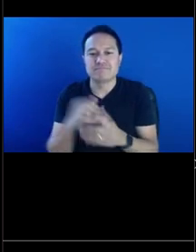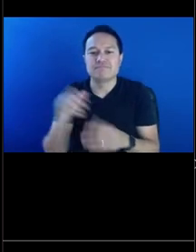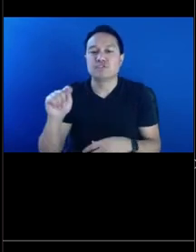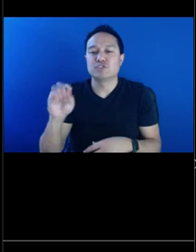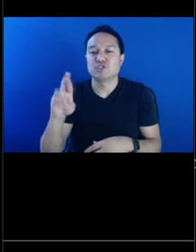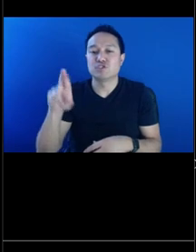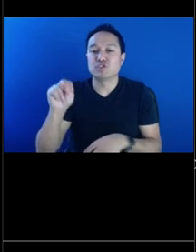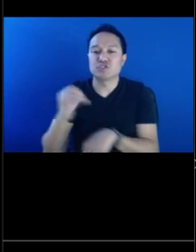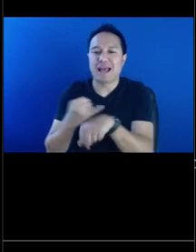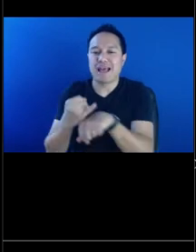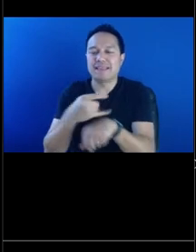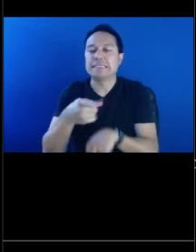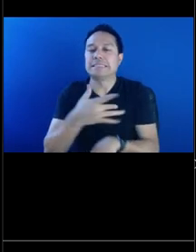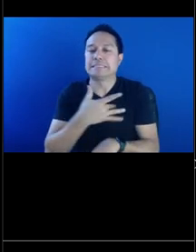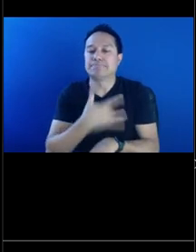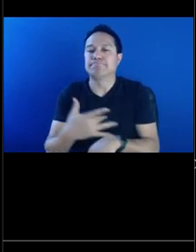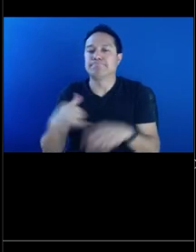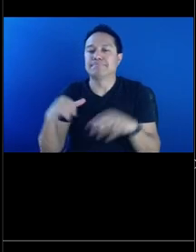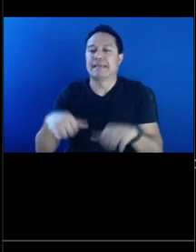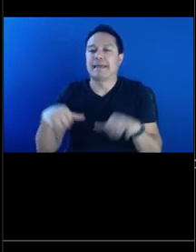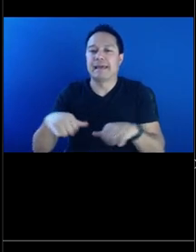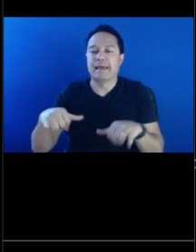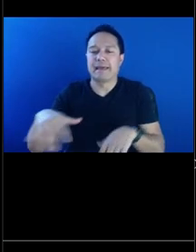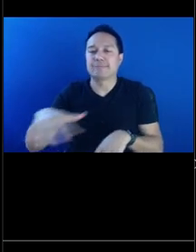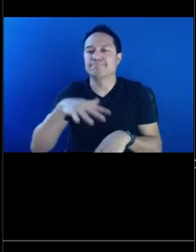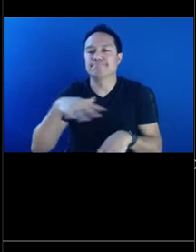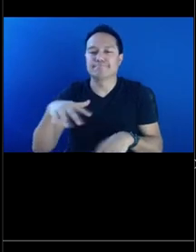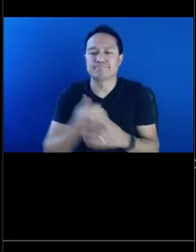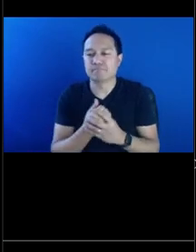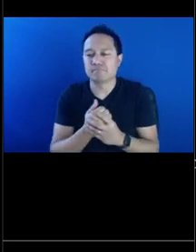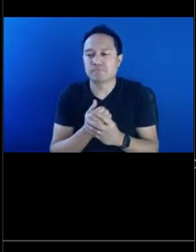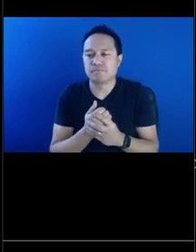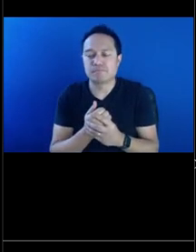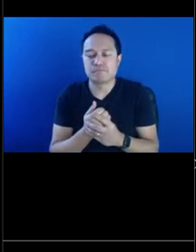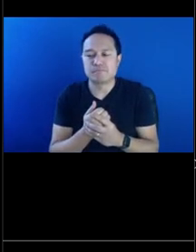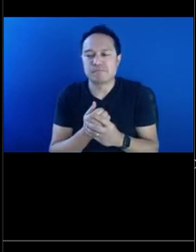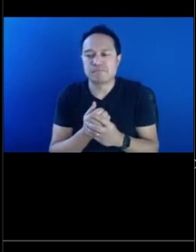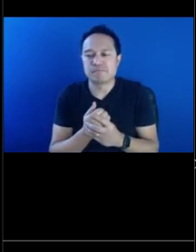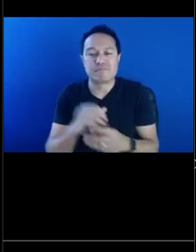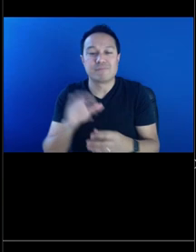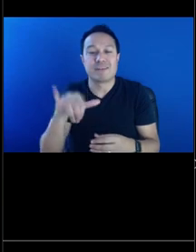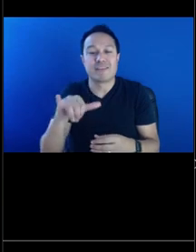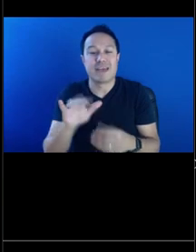of called him the Turn Island Cruiser. And in this video, you can see this seal